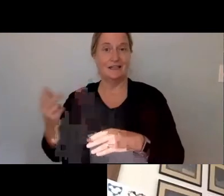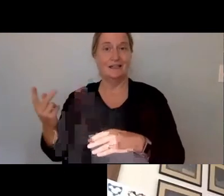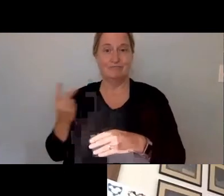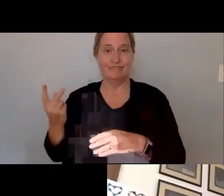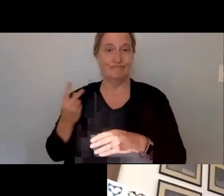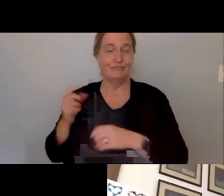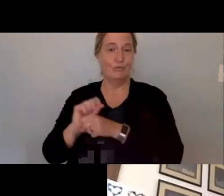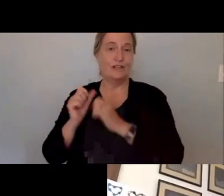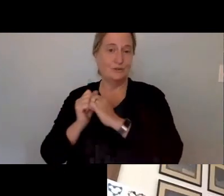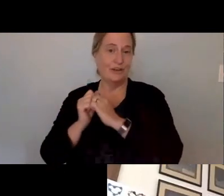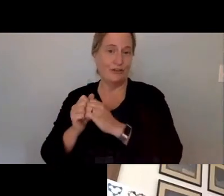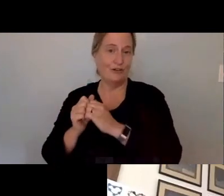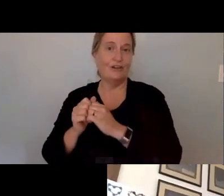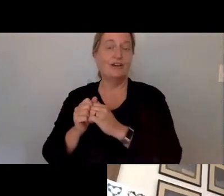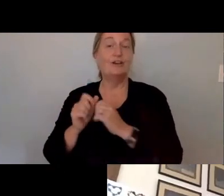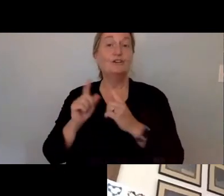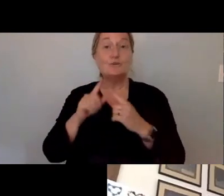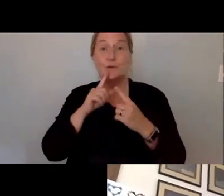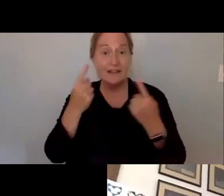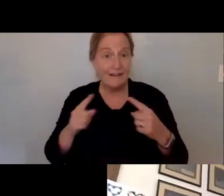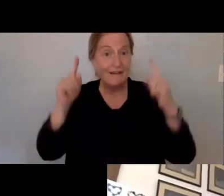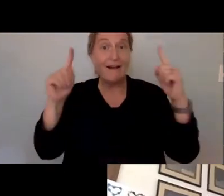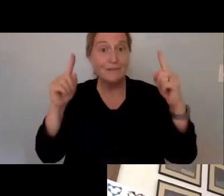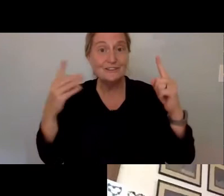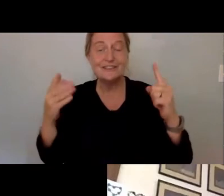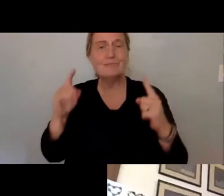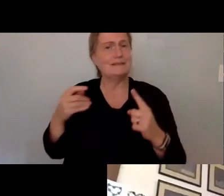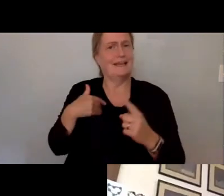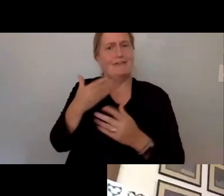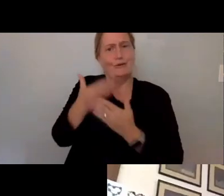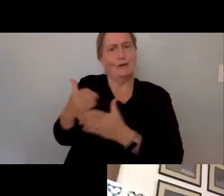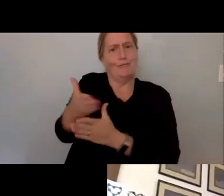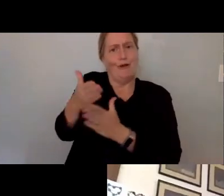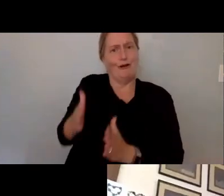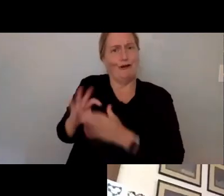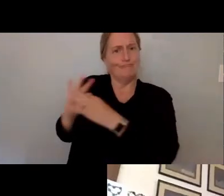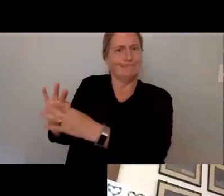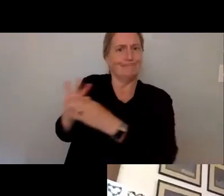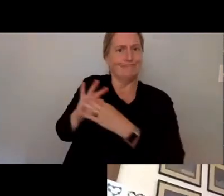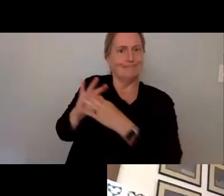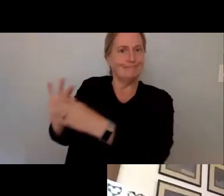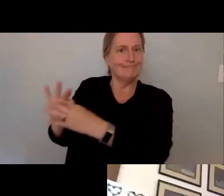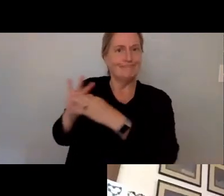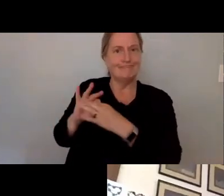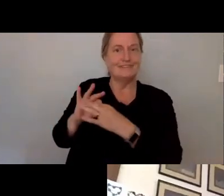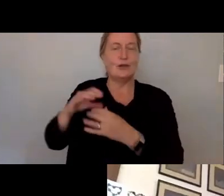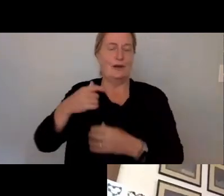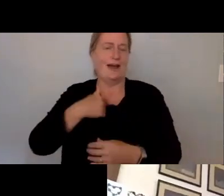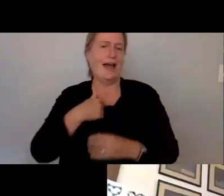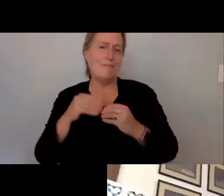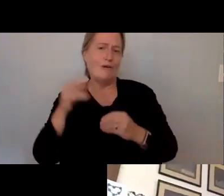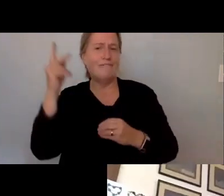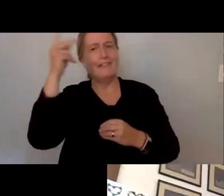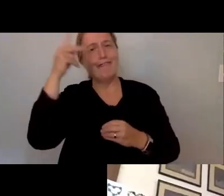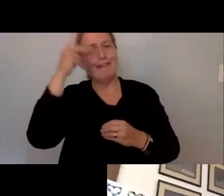to get something done, you actually have to have a partner like that. And so I'm kind of the philosopher, and John kind of is the wonk.